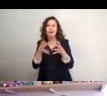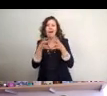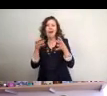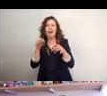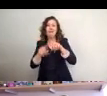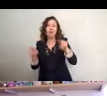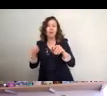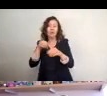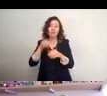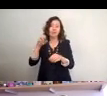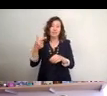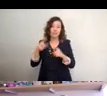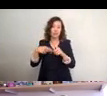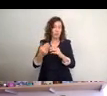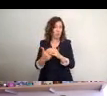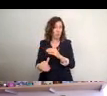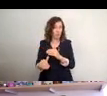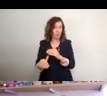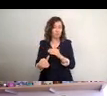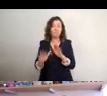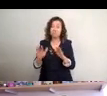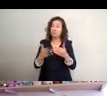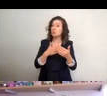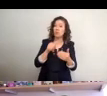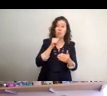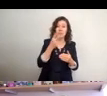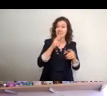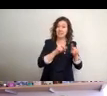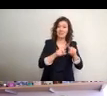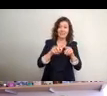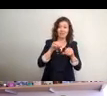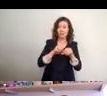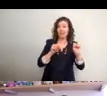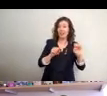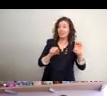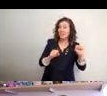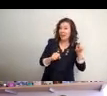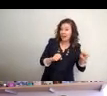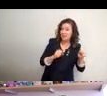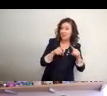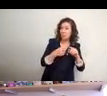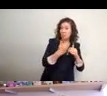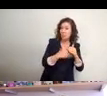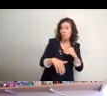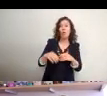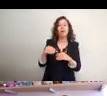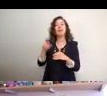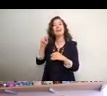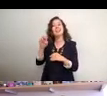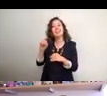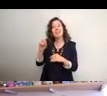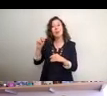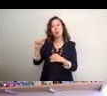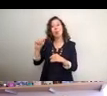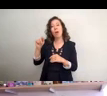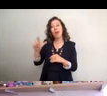birth. So although no SES differences in EEG were observed at birth, neonatal EEG power,